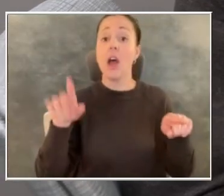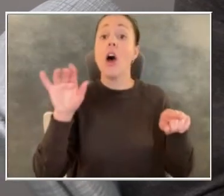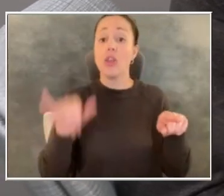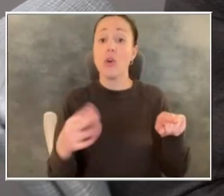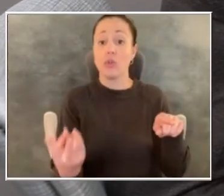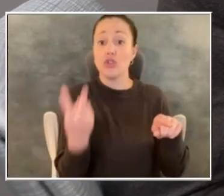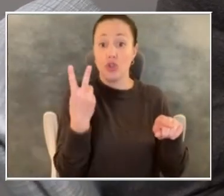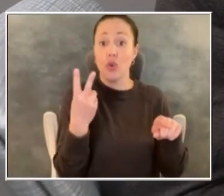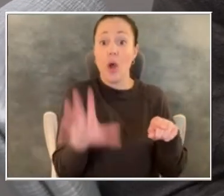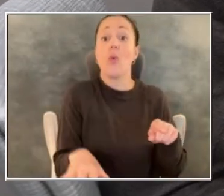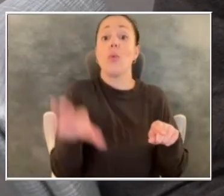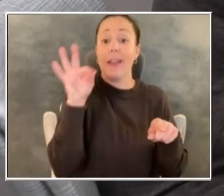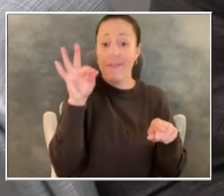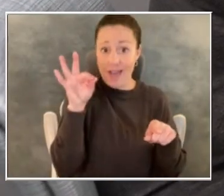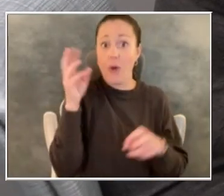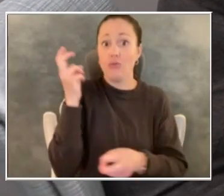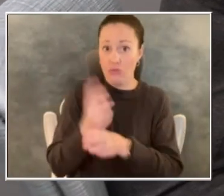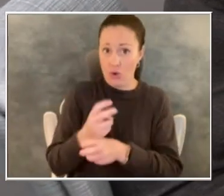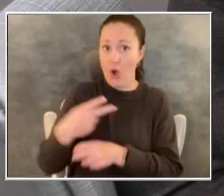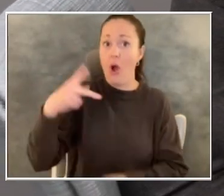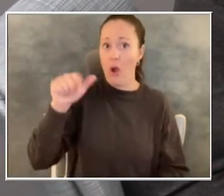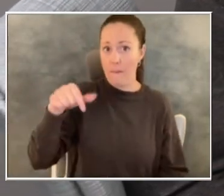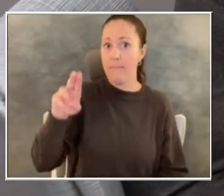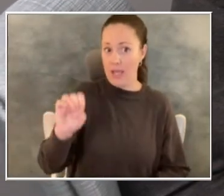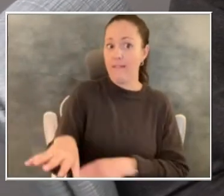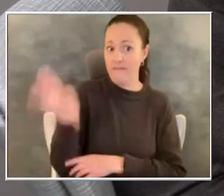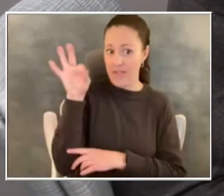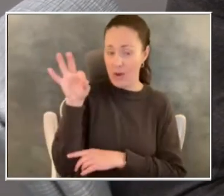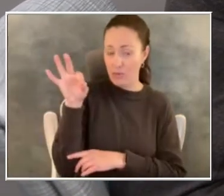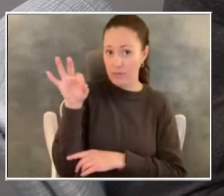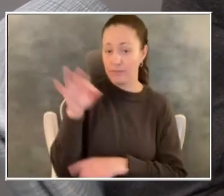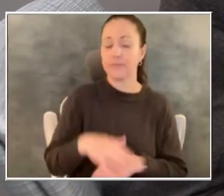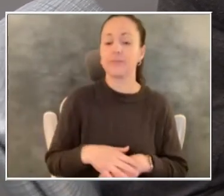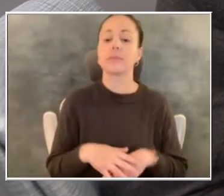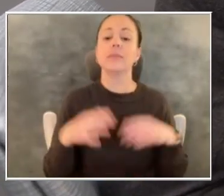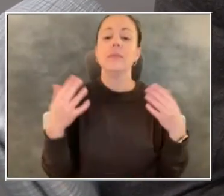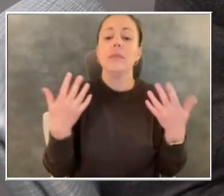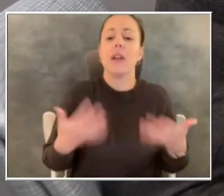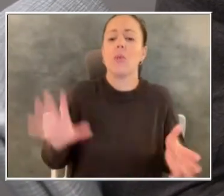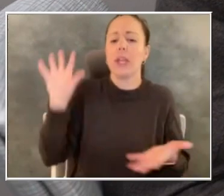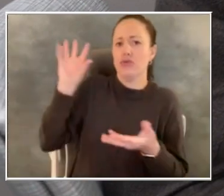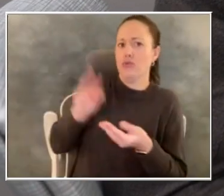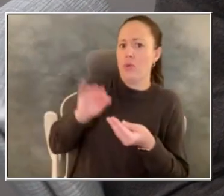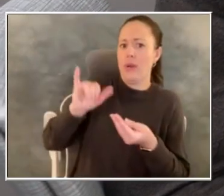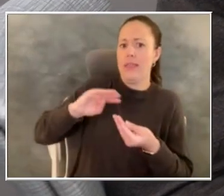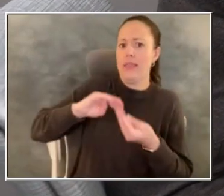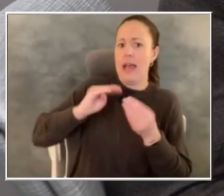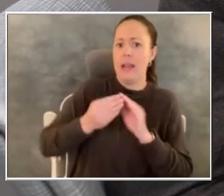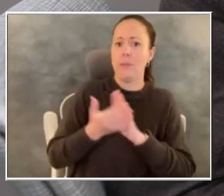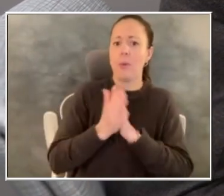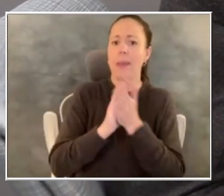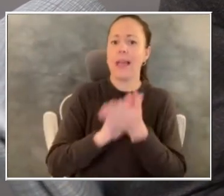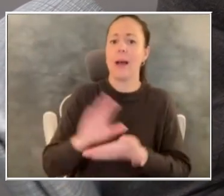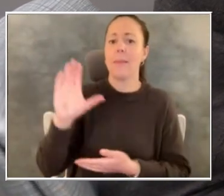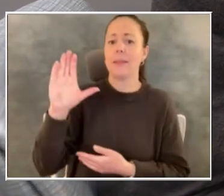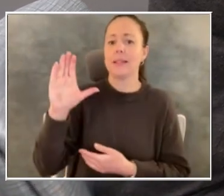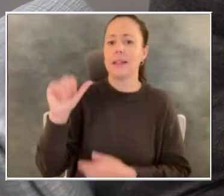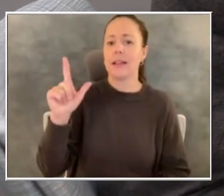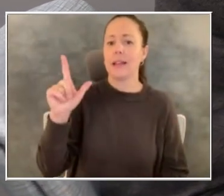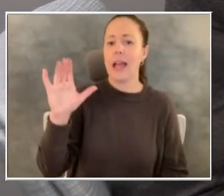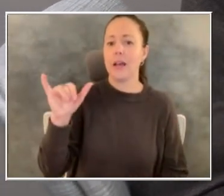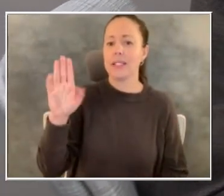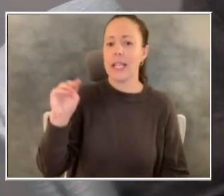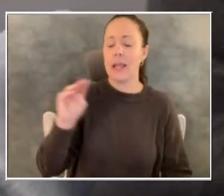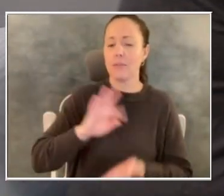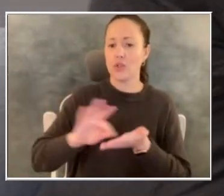of calcified plaque. We total those up, and then that becomes your calcium score. So 225 is your